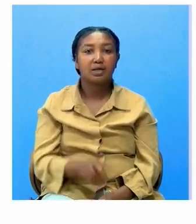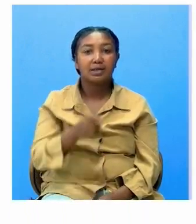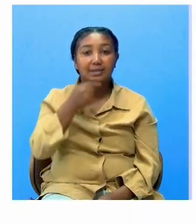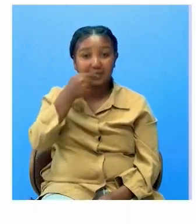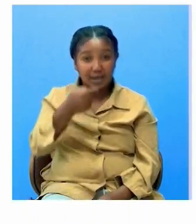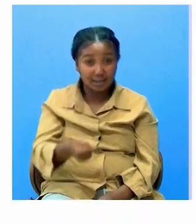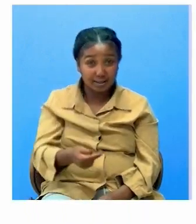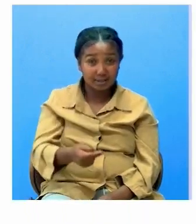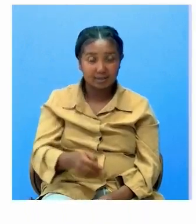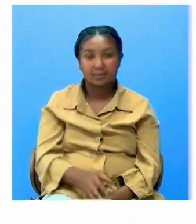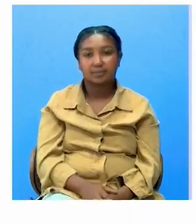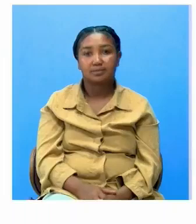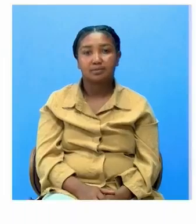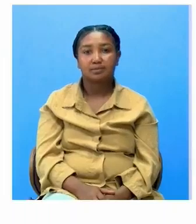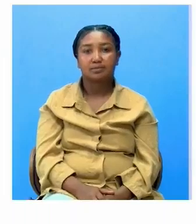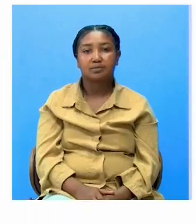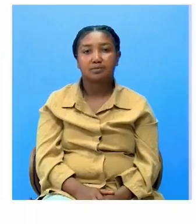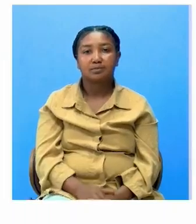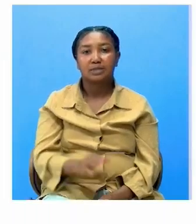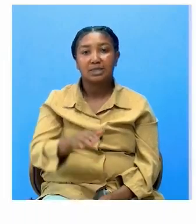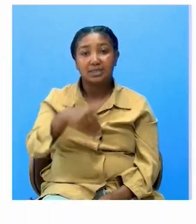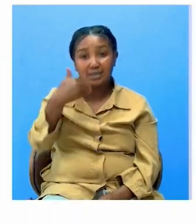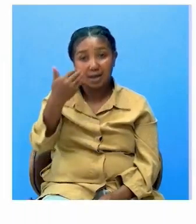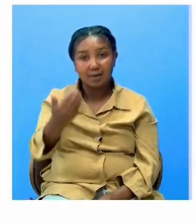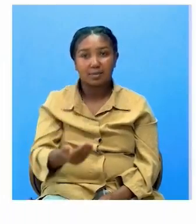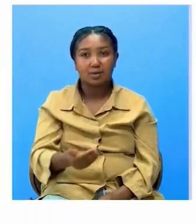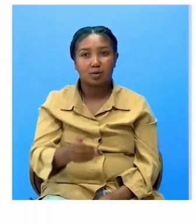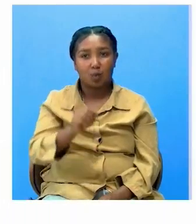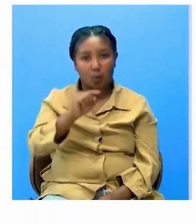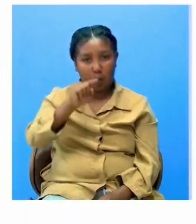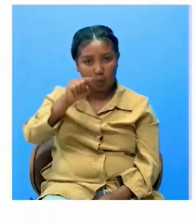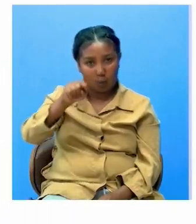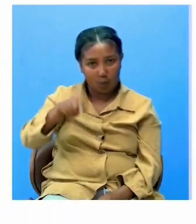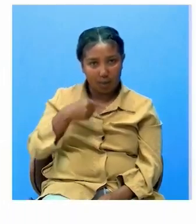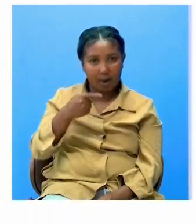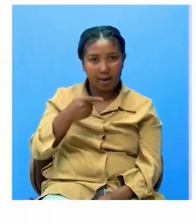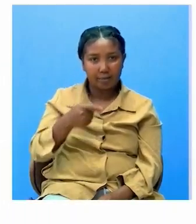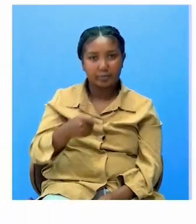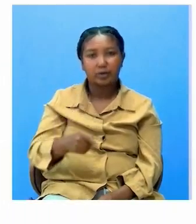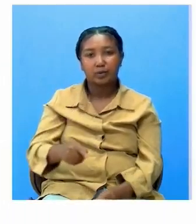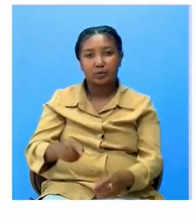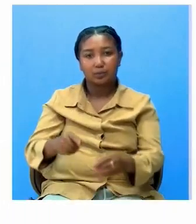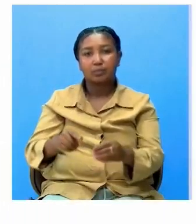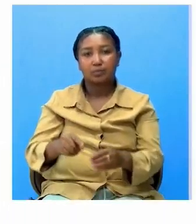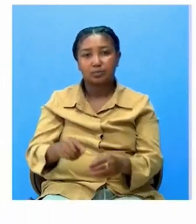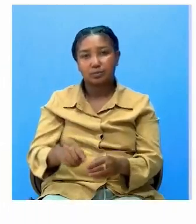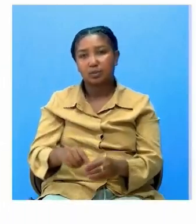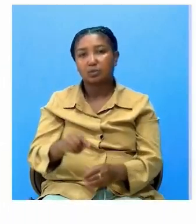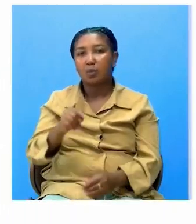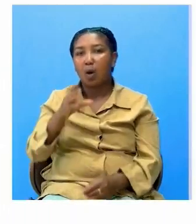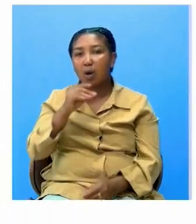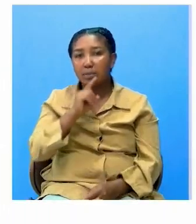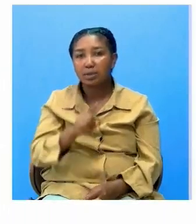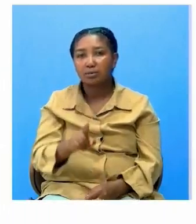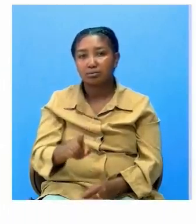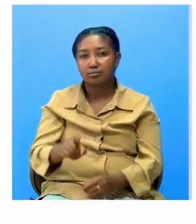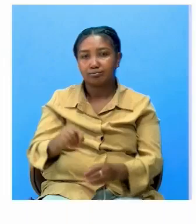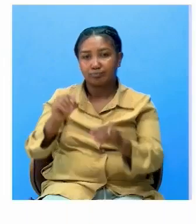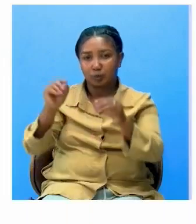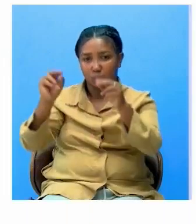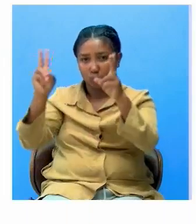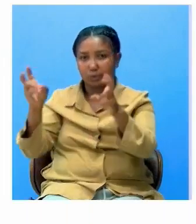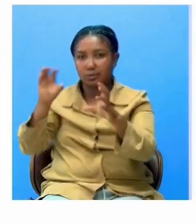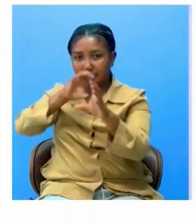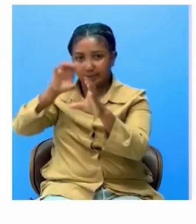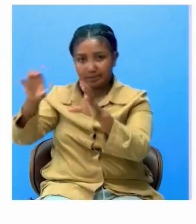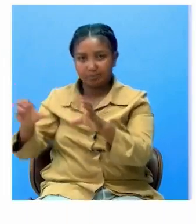said, then comma, and then we have to put what will be said here.